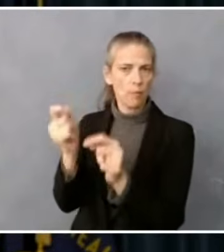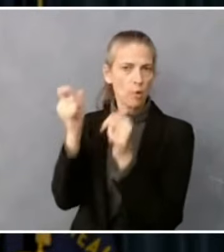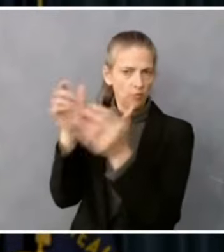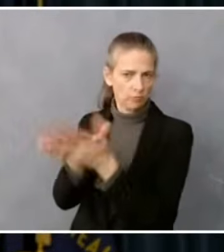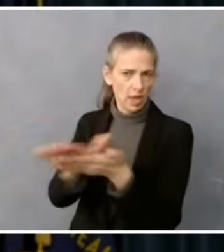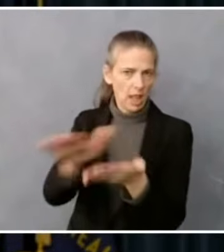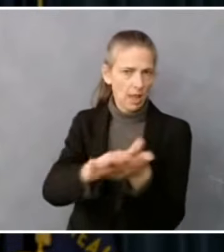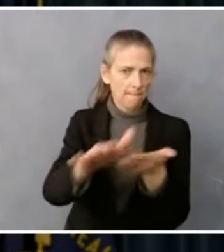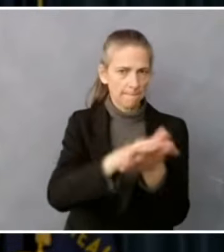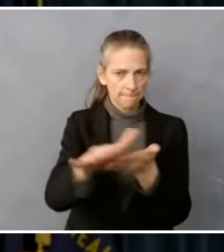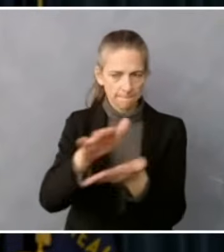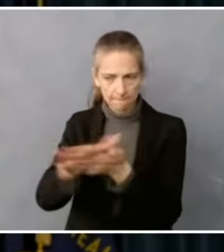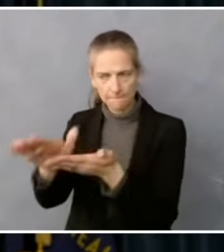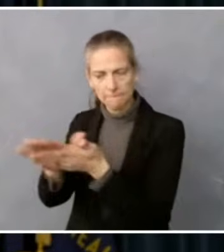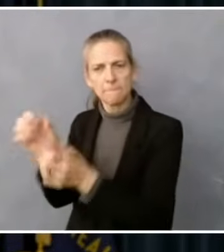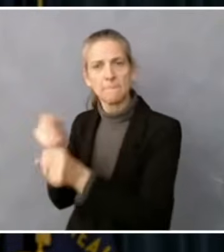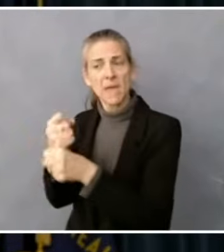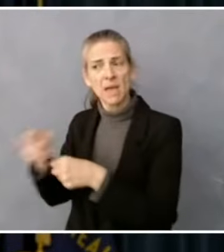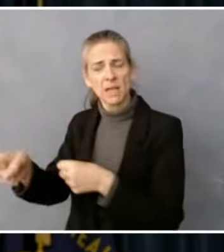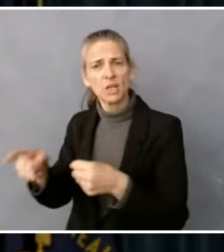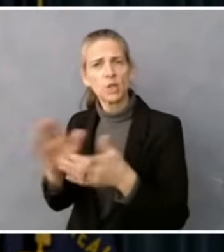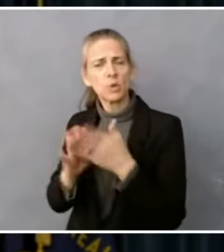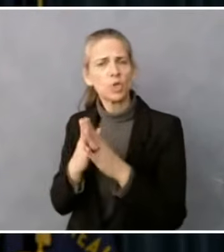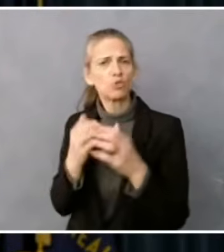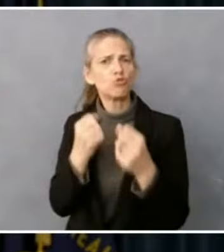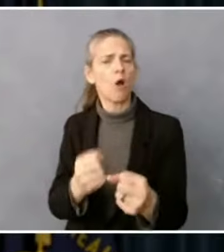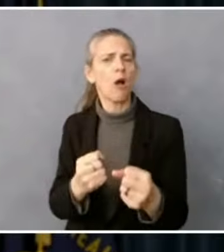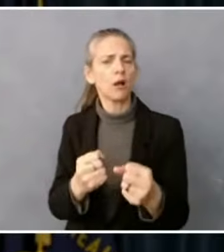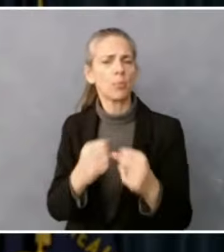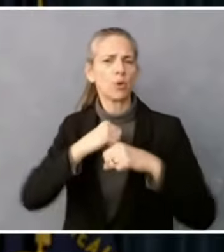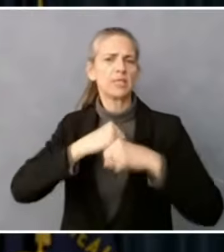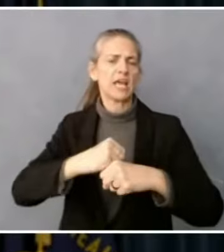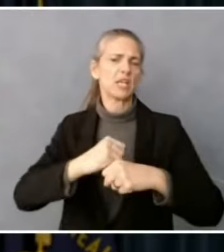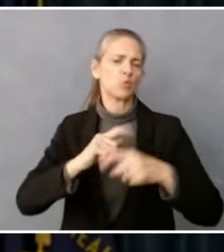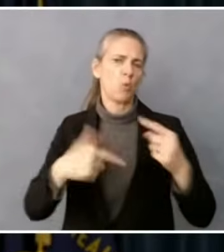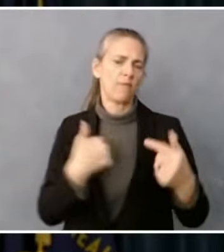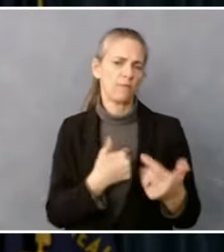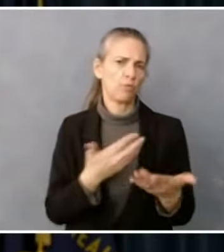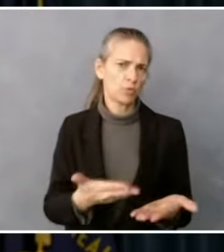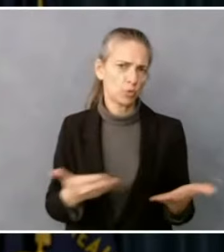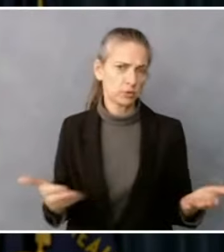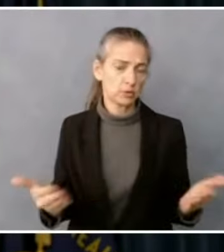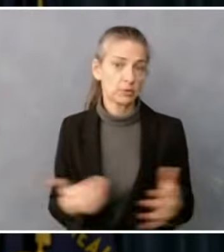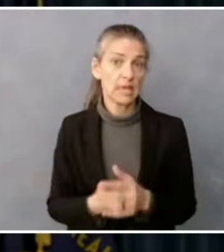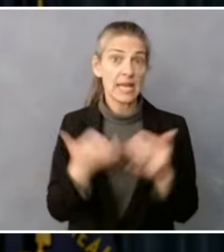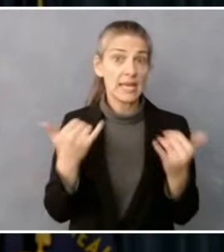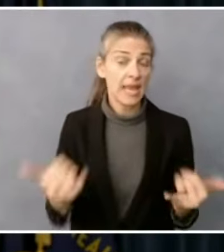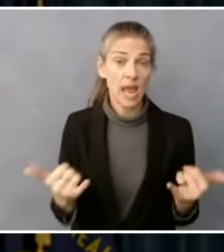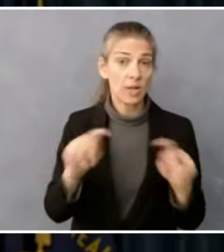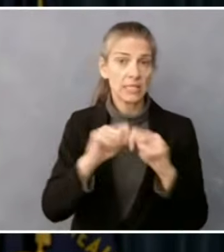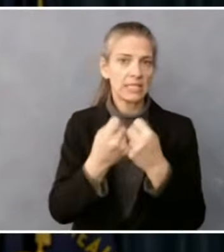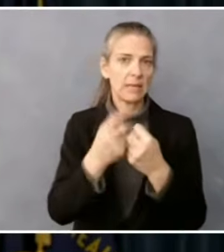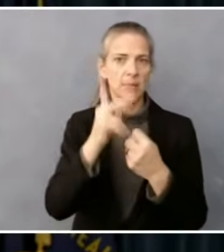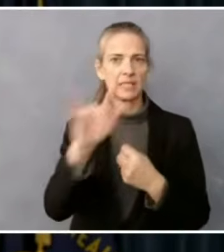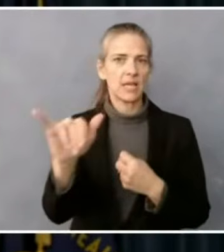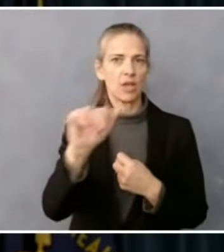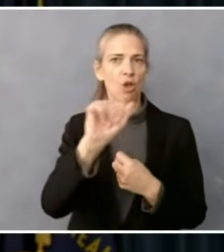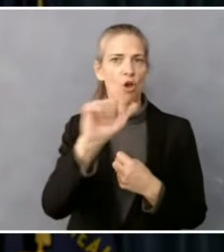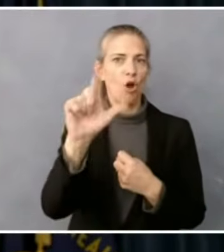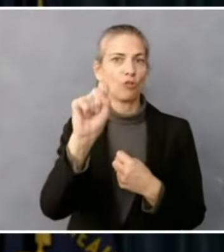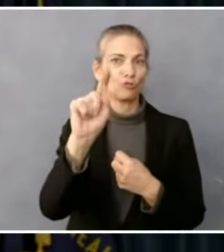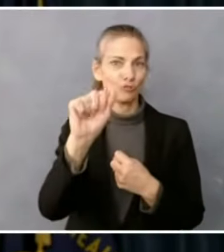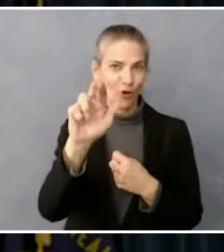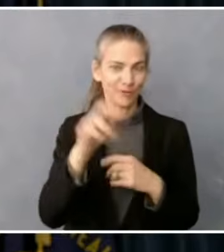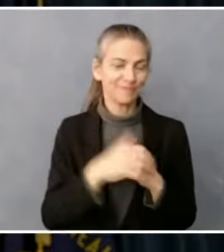measures strengthen our communities and protect our most precious resources. And now, our Team Kentucky All-Star. To close us